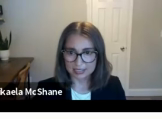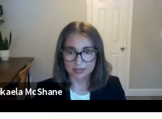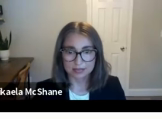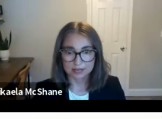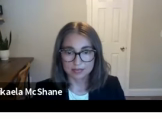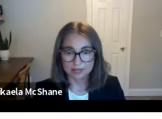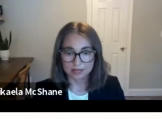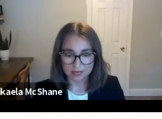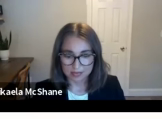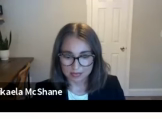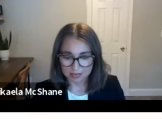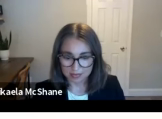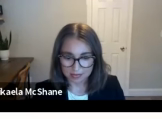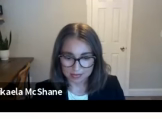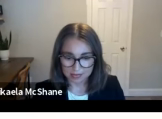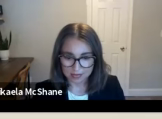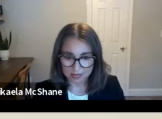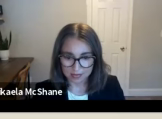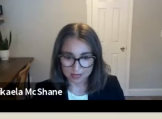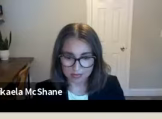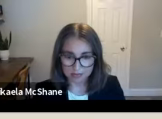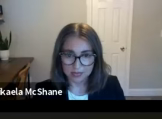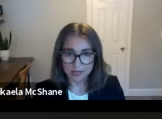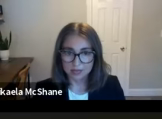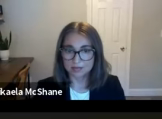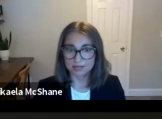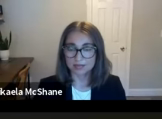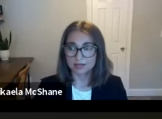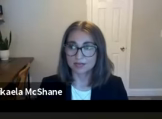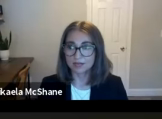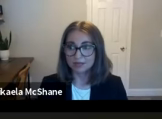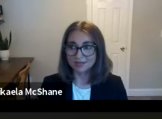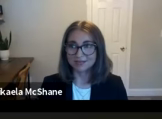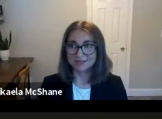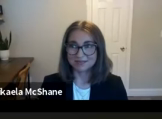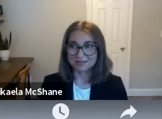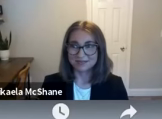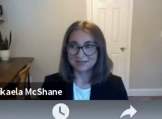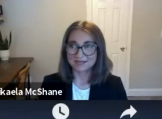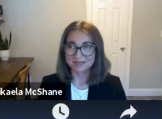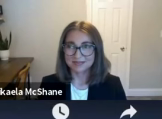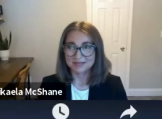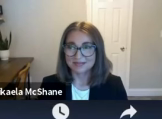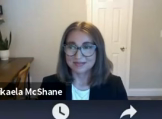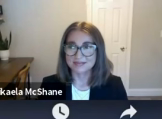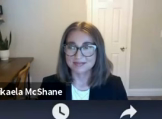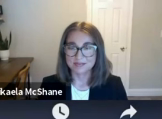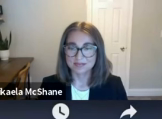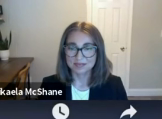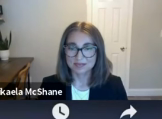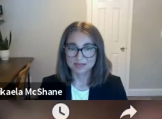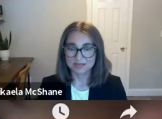so many ways, and a home for so many more. It's where we earn our living and where we choose to spend our